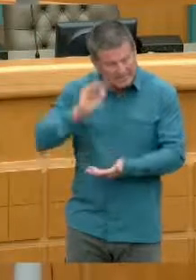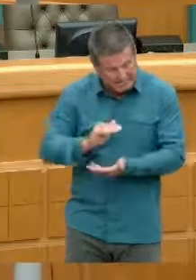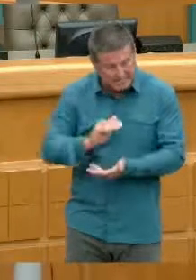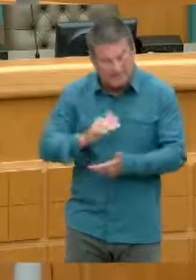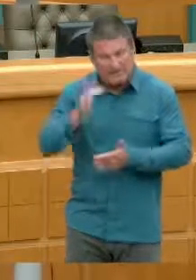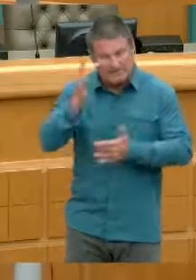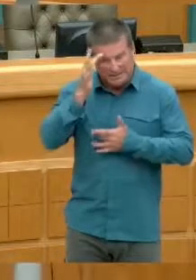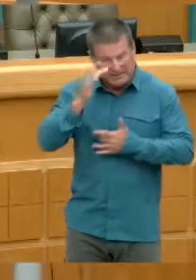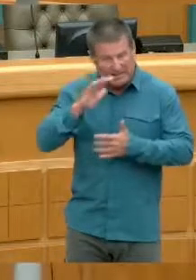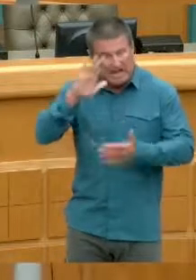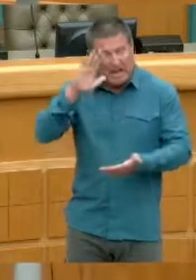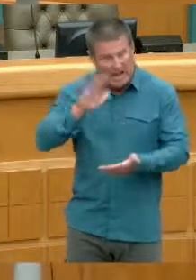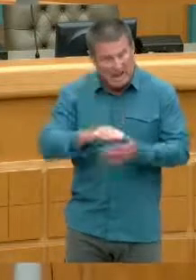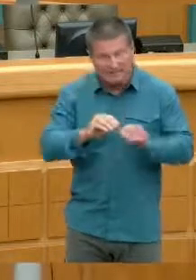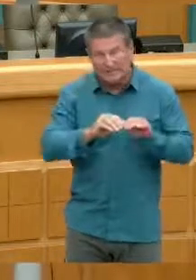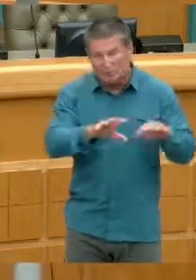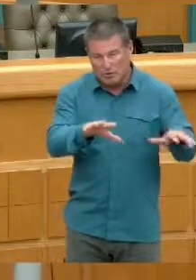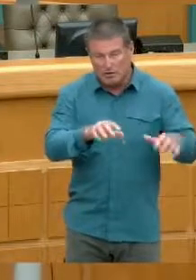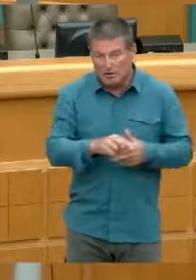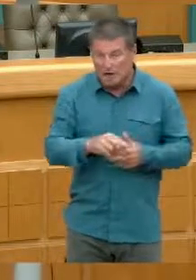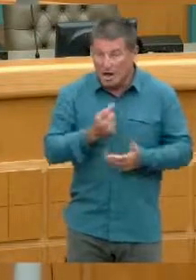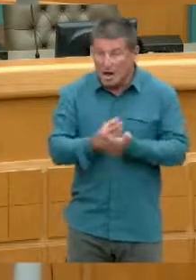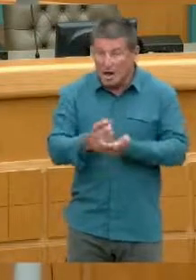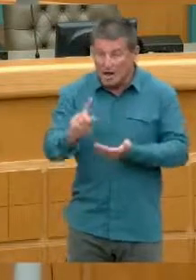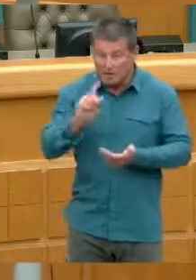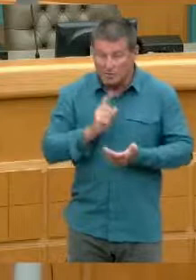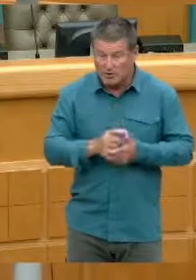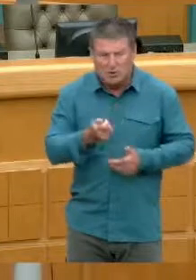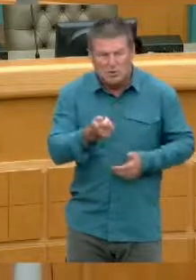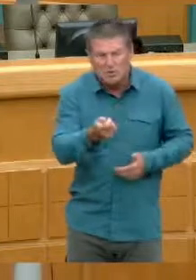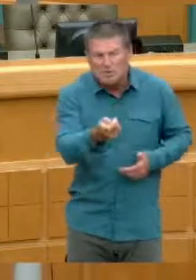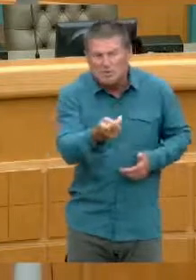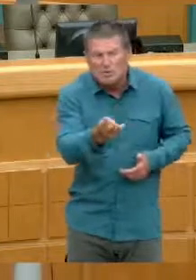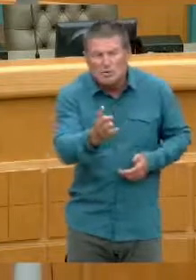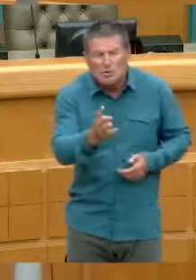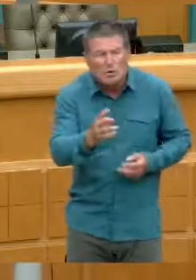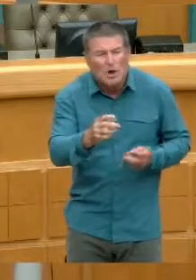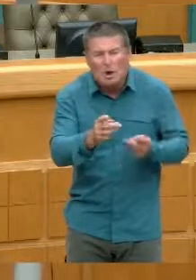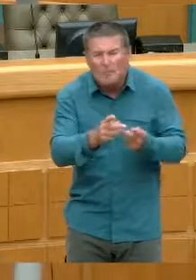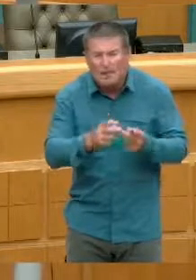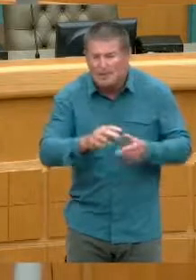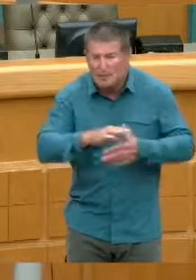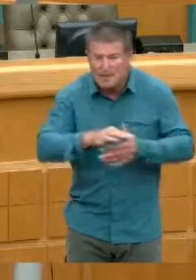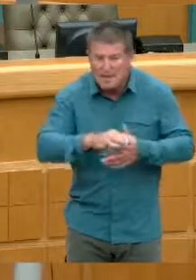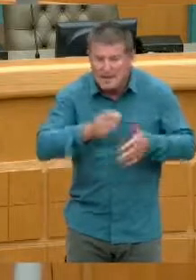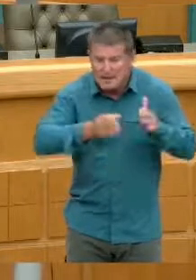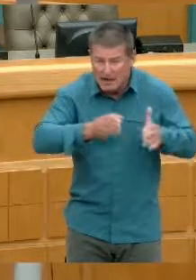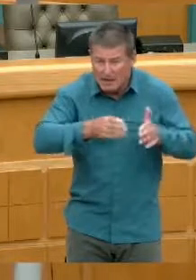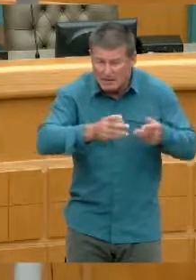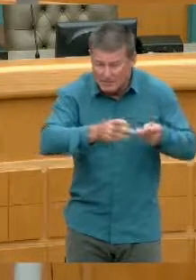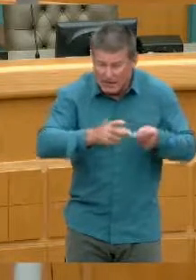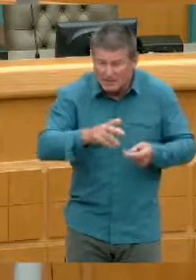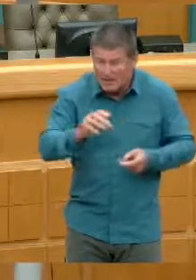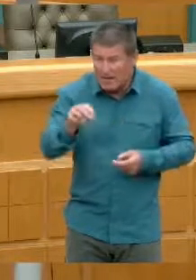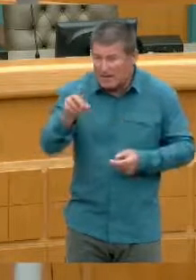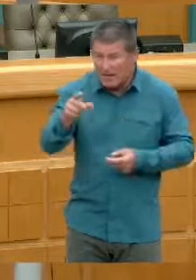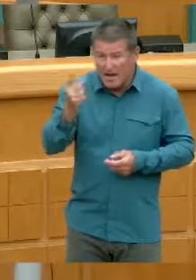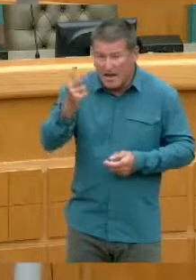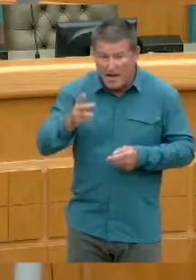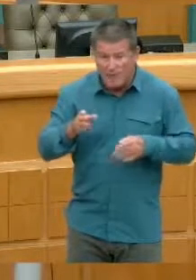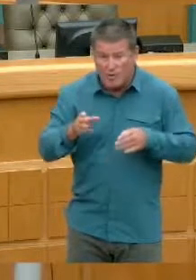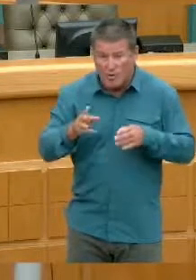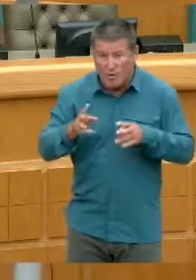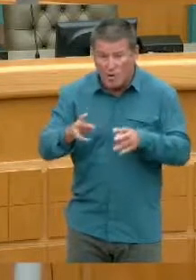keep it low. We witnessed last week how there can be a few isolated outbreaks, and all of a sudden there's a lot of people